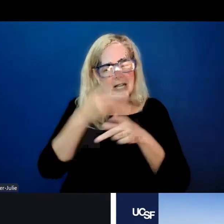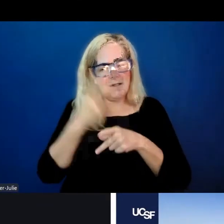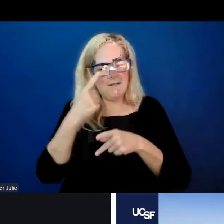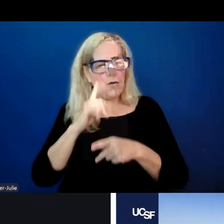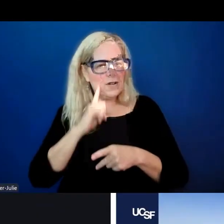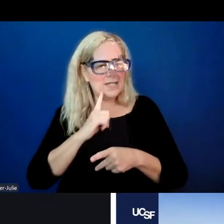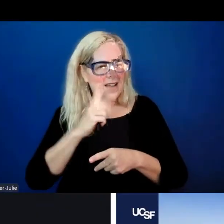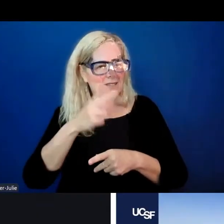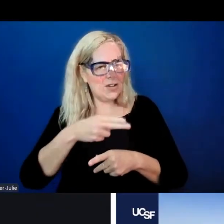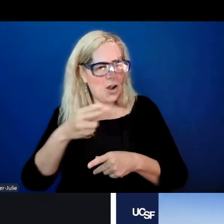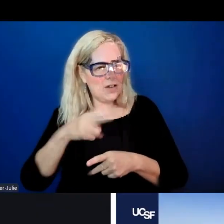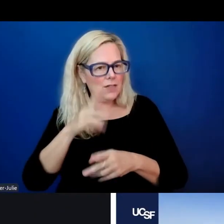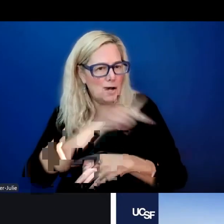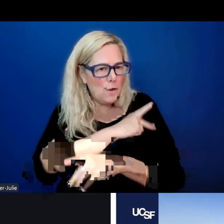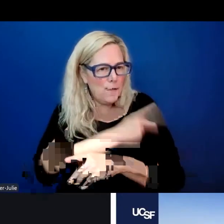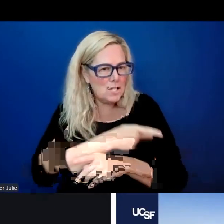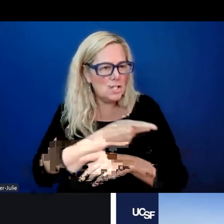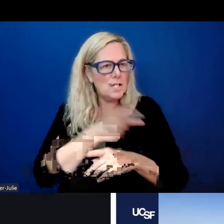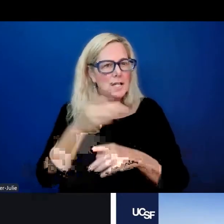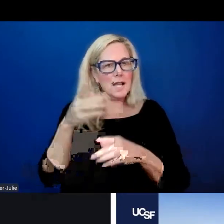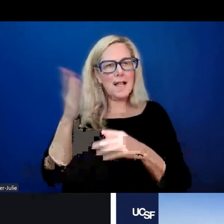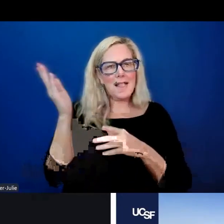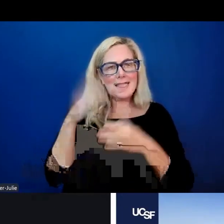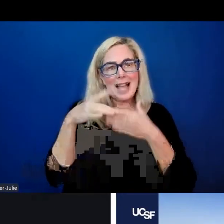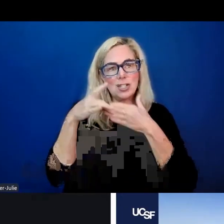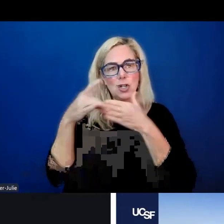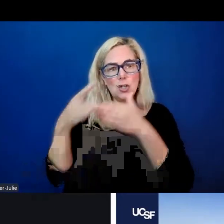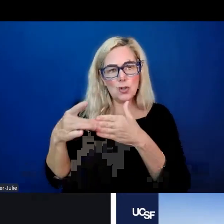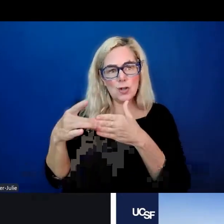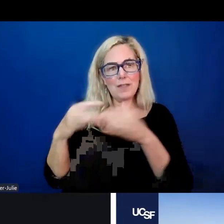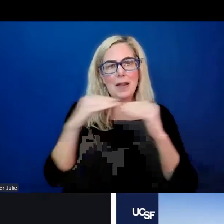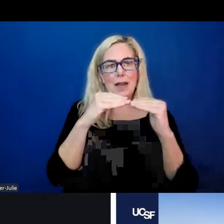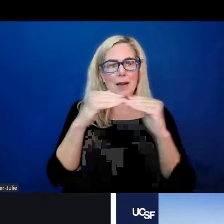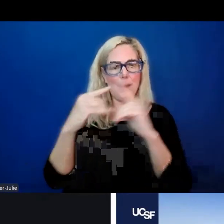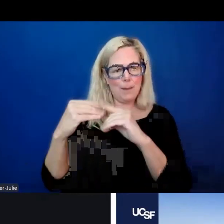of a lecture-driven peer teaching curriculum and workshop.